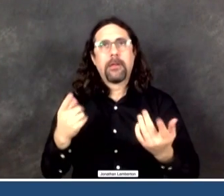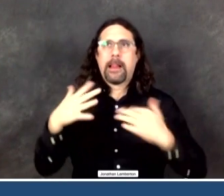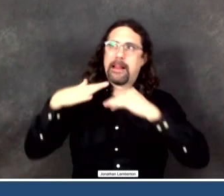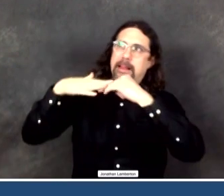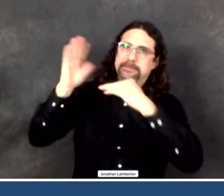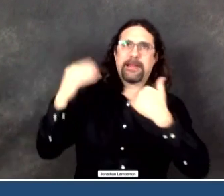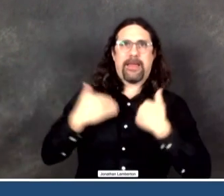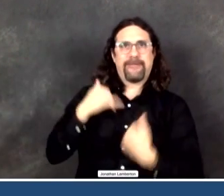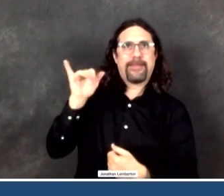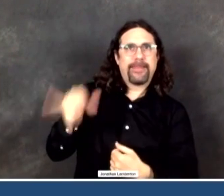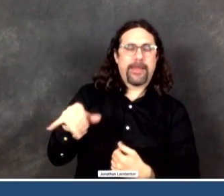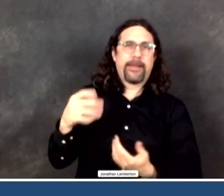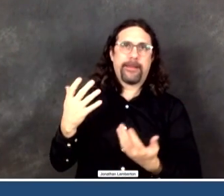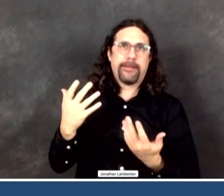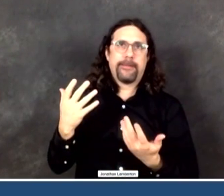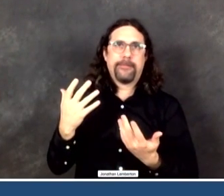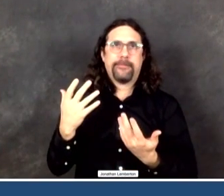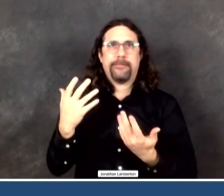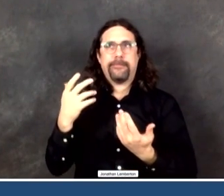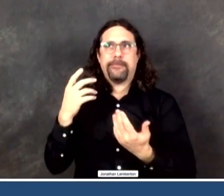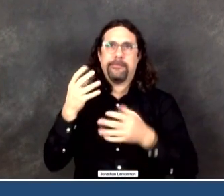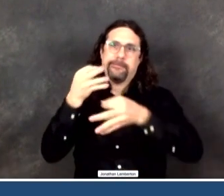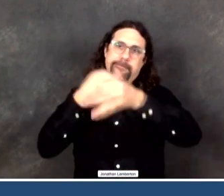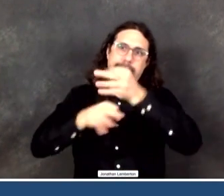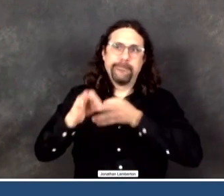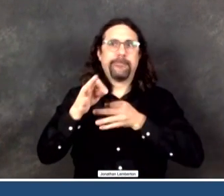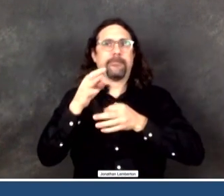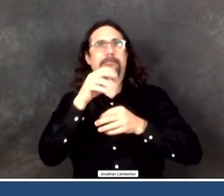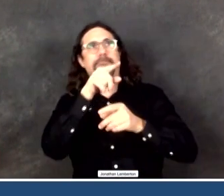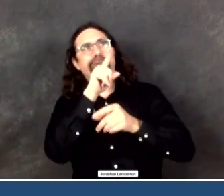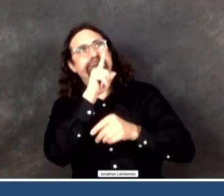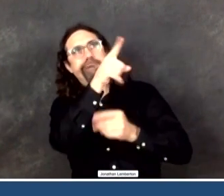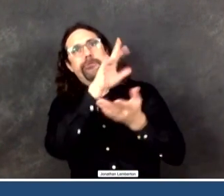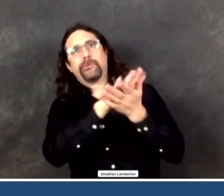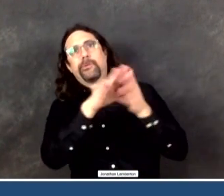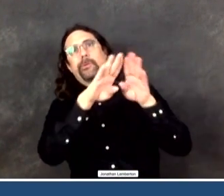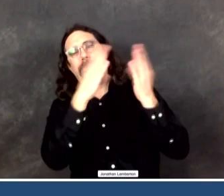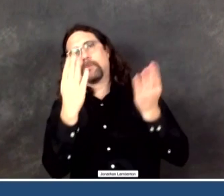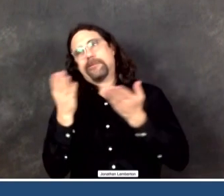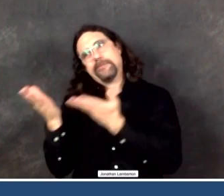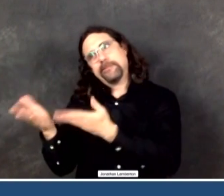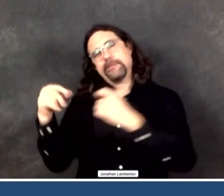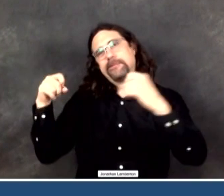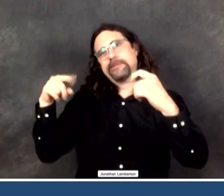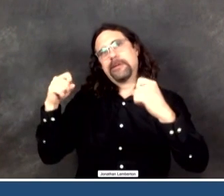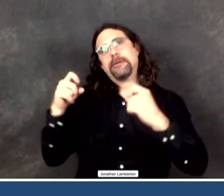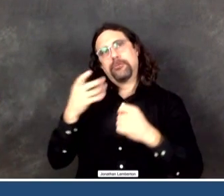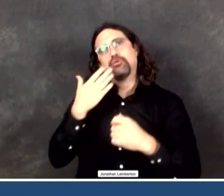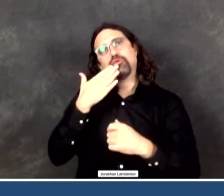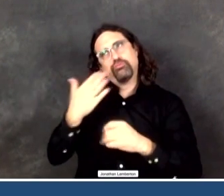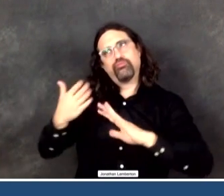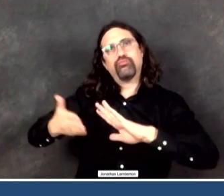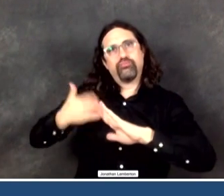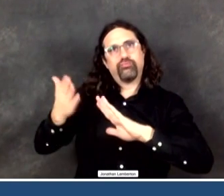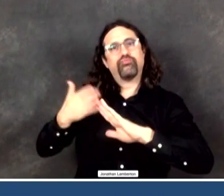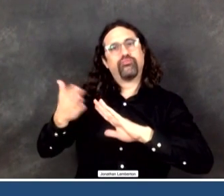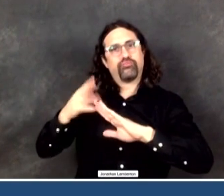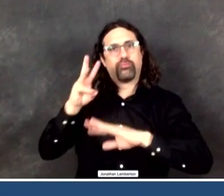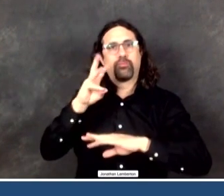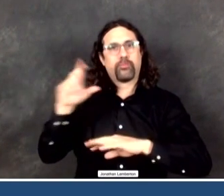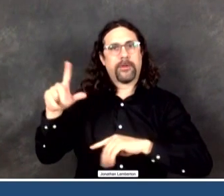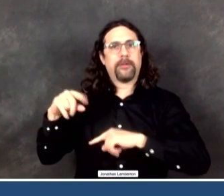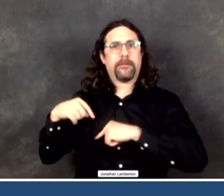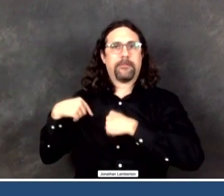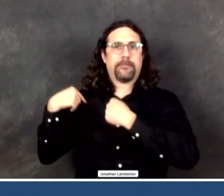to work with the state in many ways, as we have throughout this crisis, but one of the specific ways is that